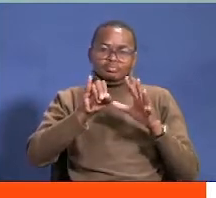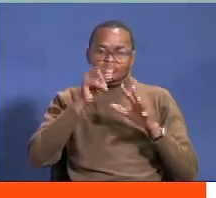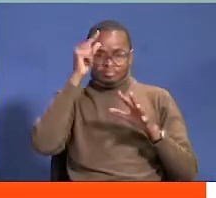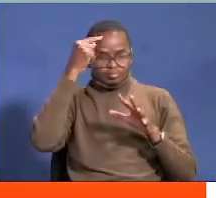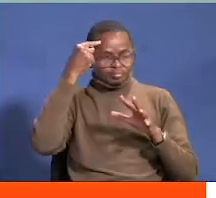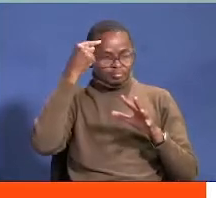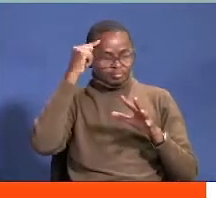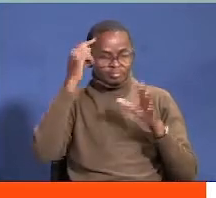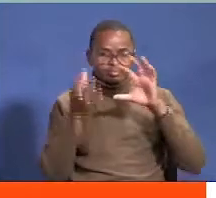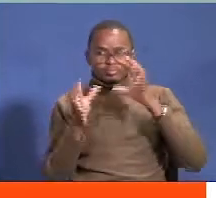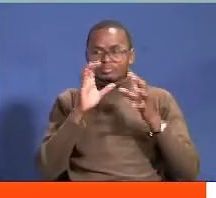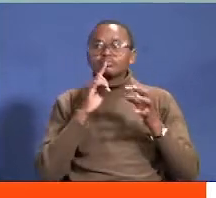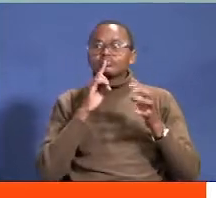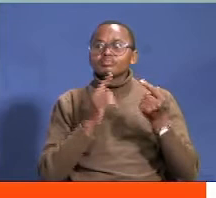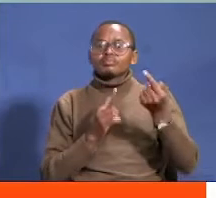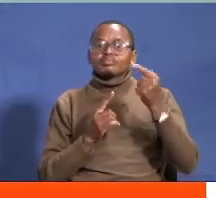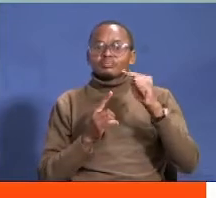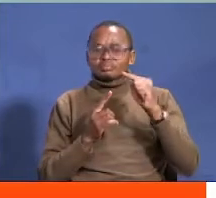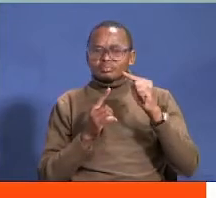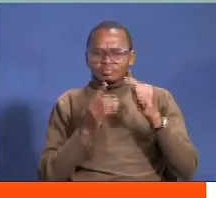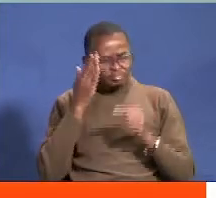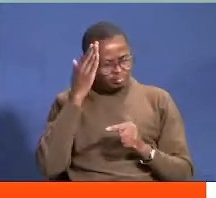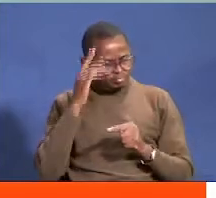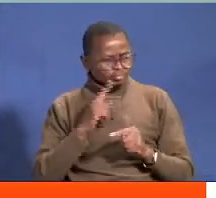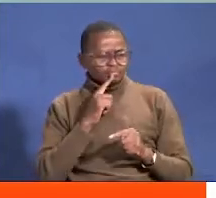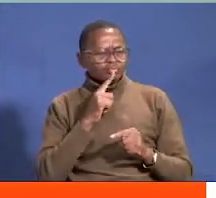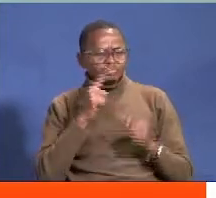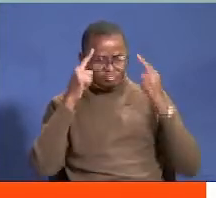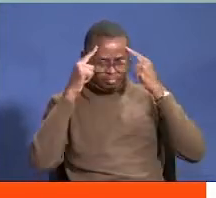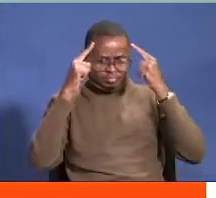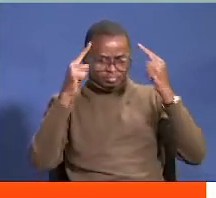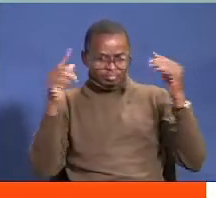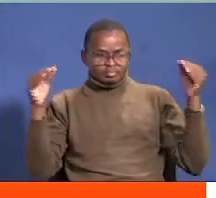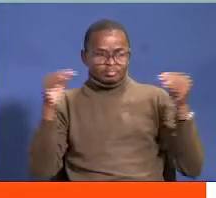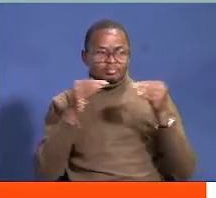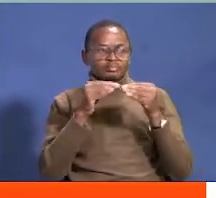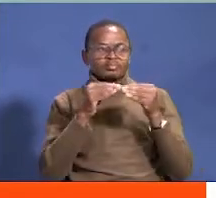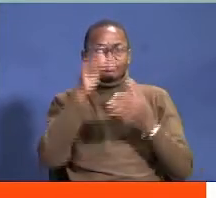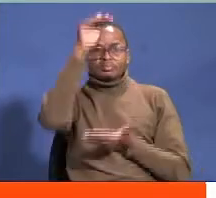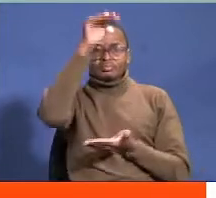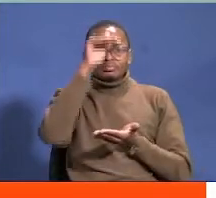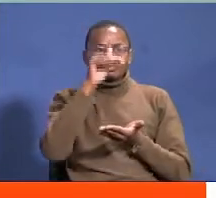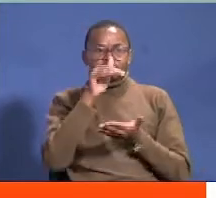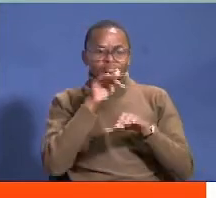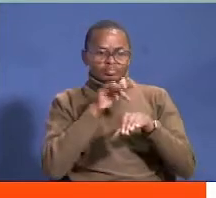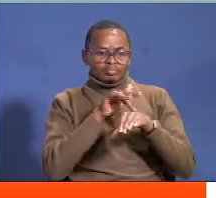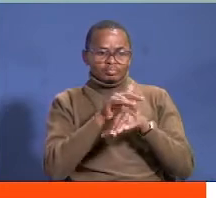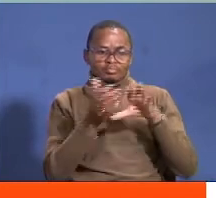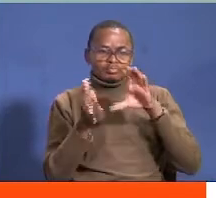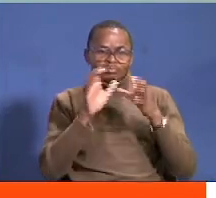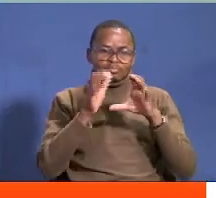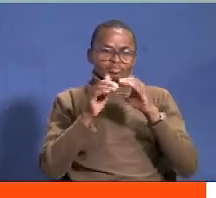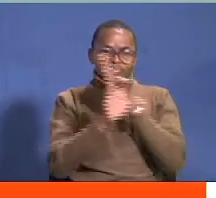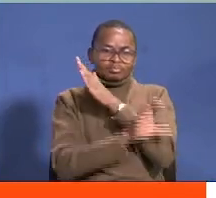governance for climate action. So bring us to speed with the success stories of this conference towards mitigating the effects of climate change